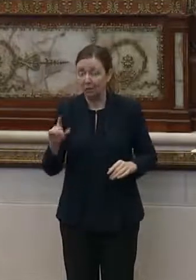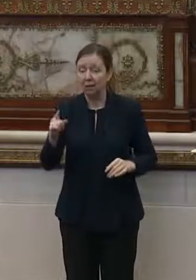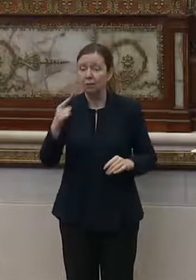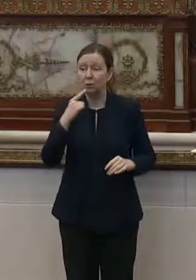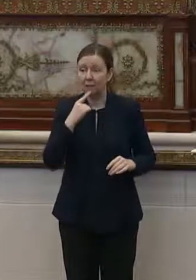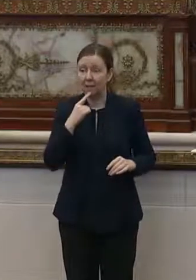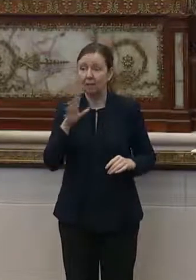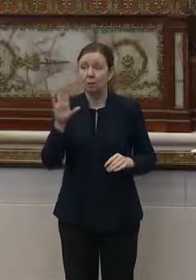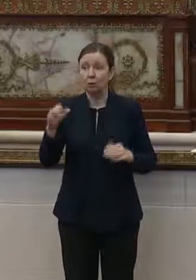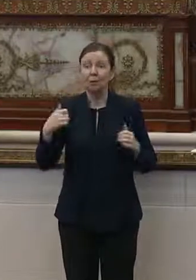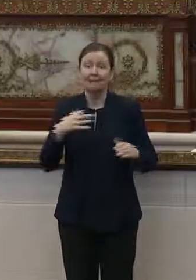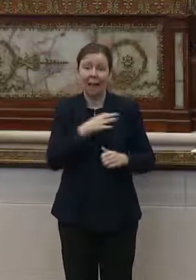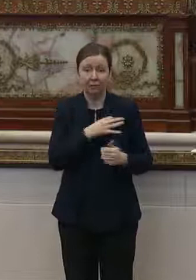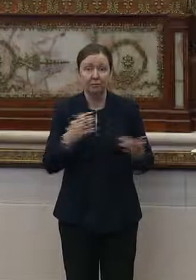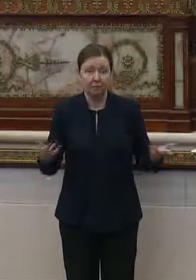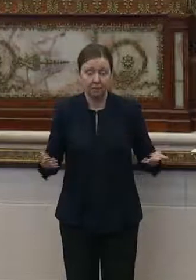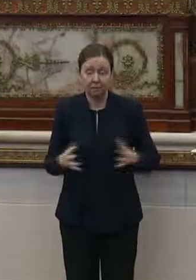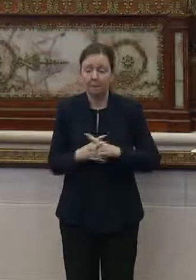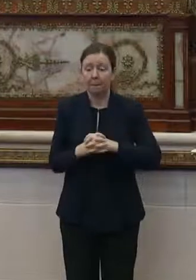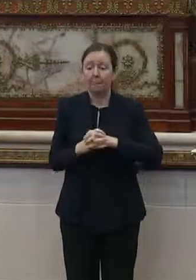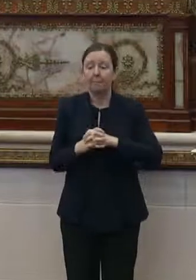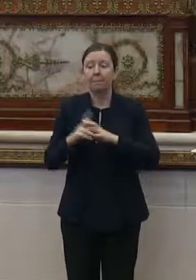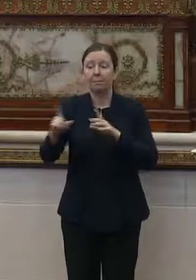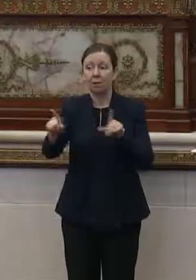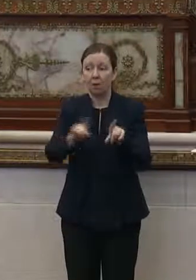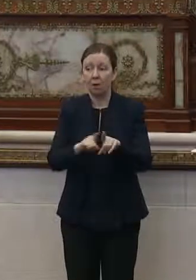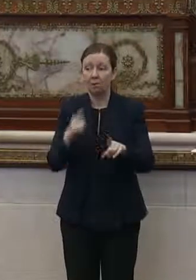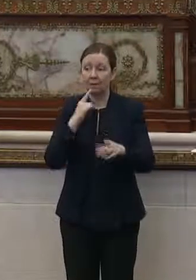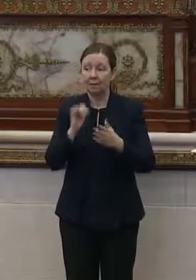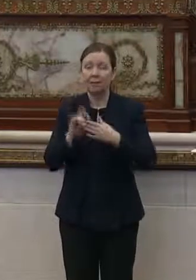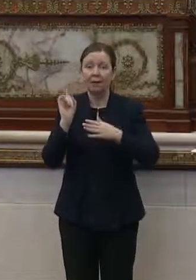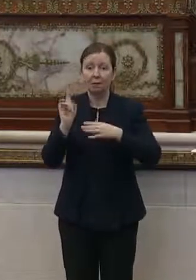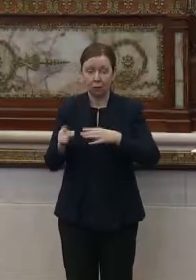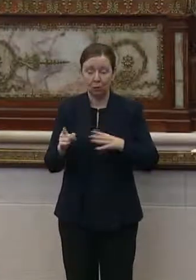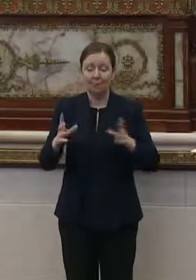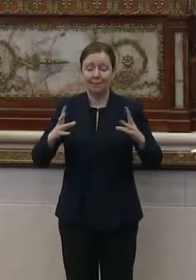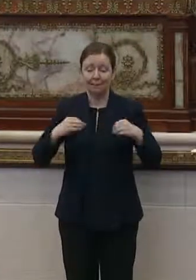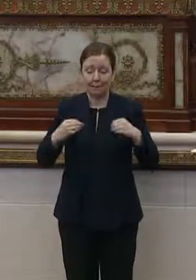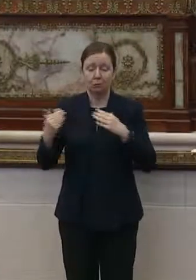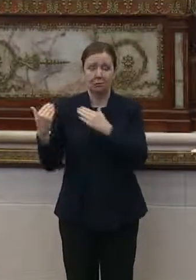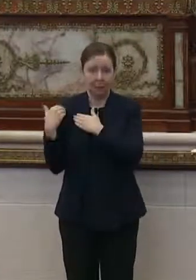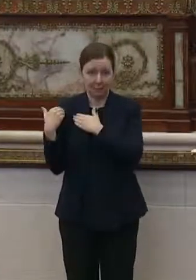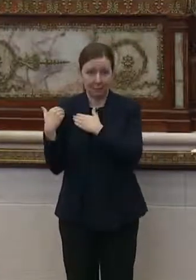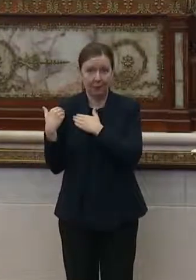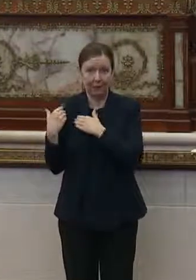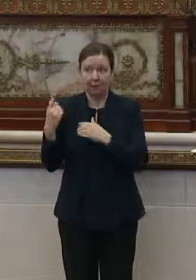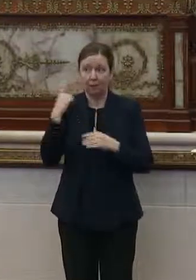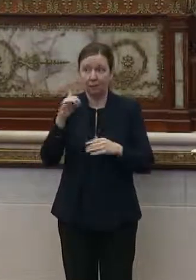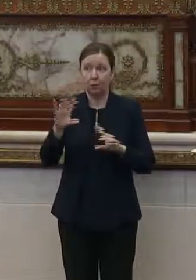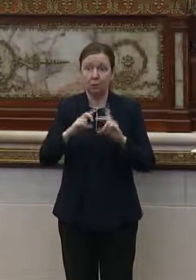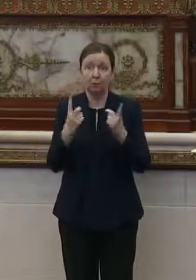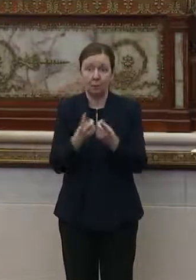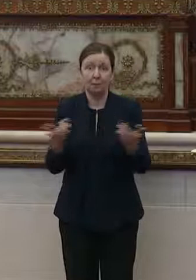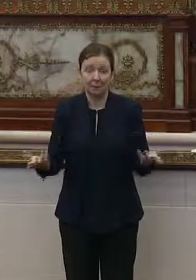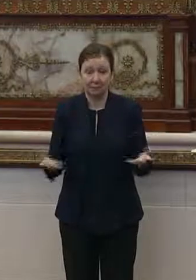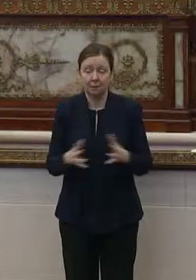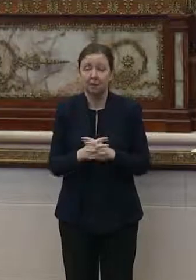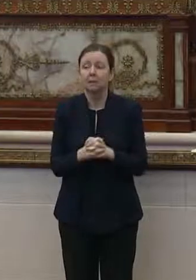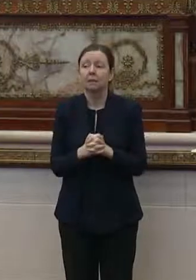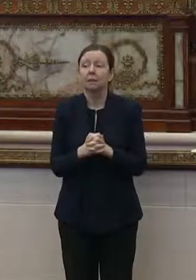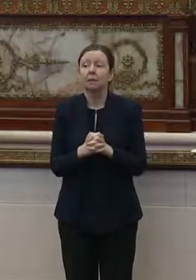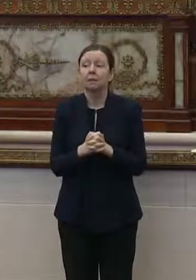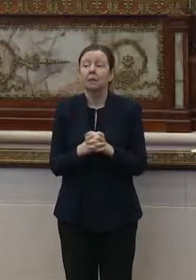said it was your staff. You also said that you ultimately take responsibility for your department. So